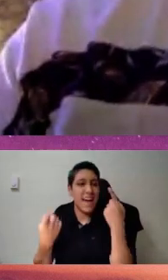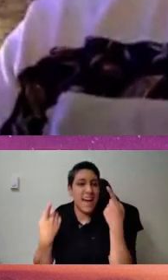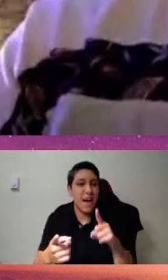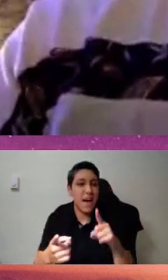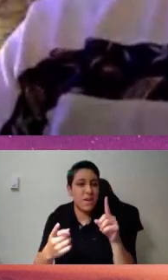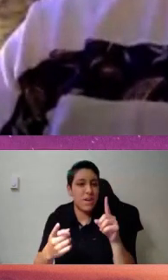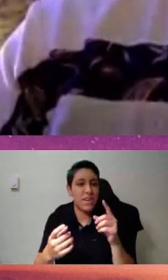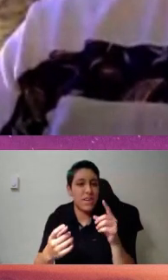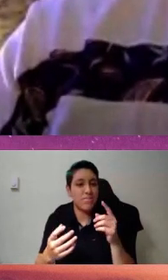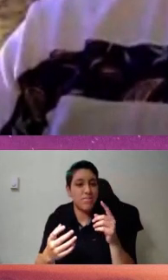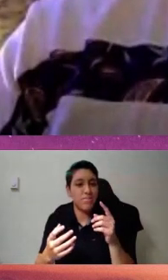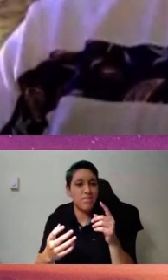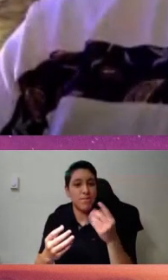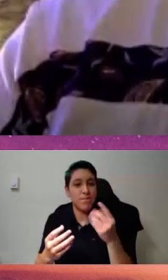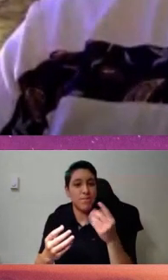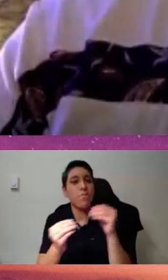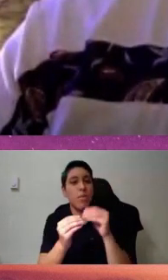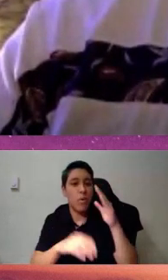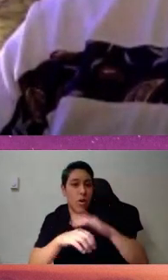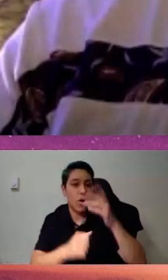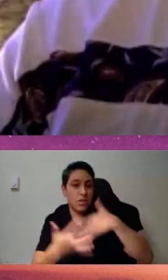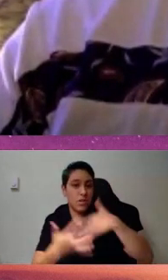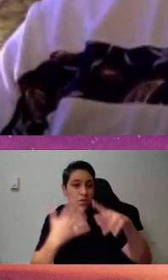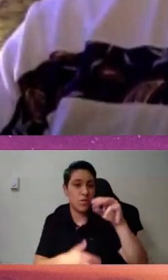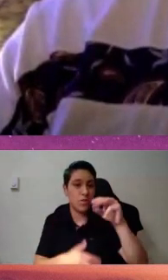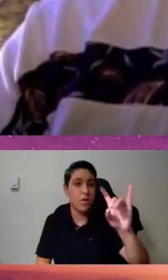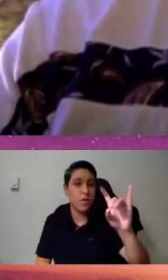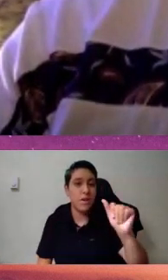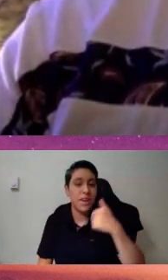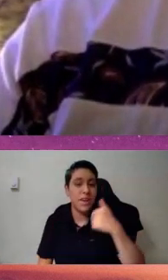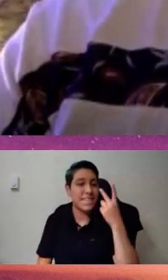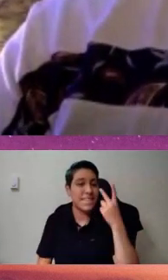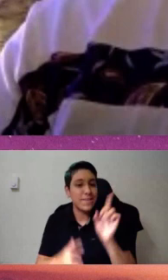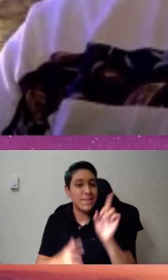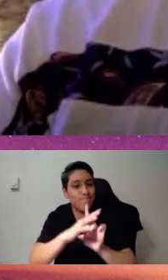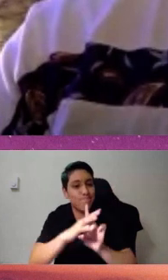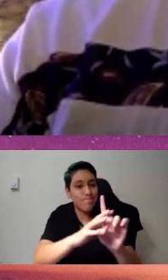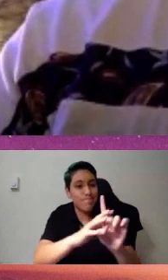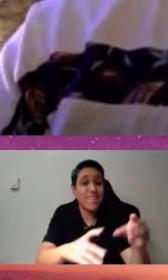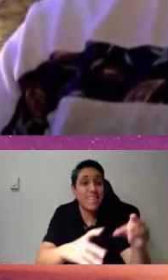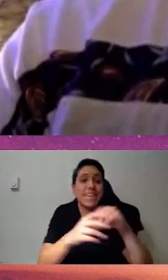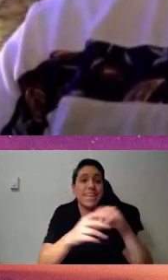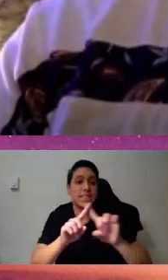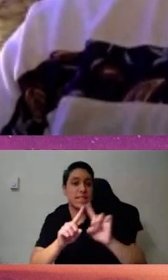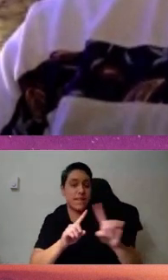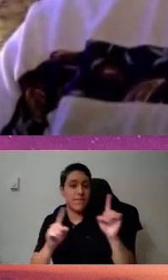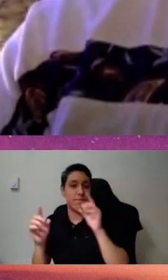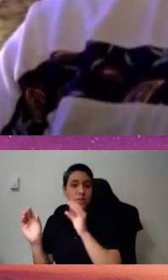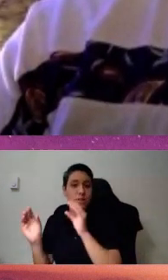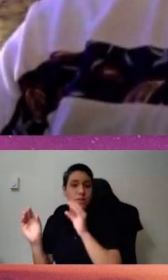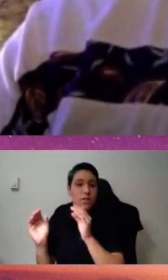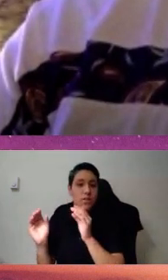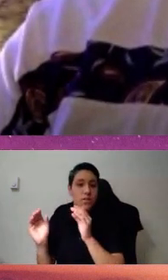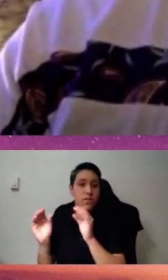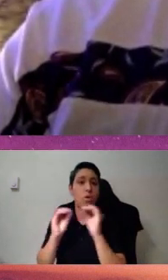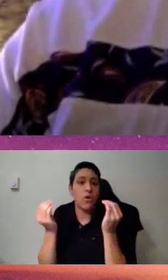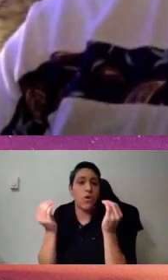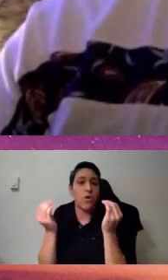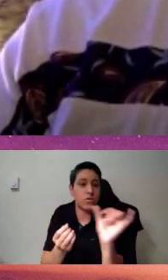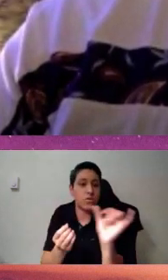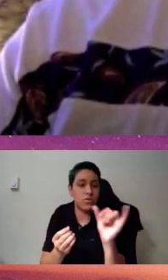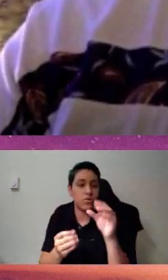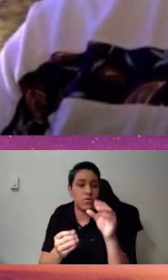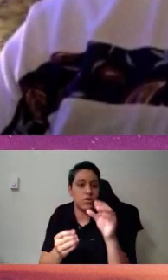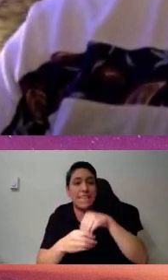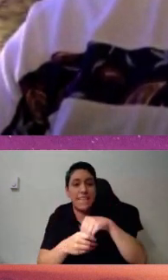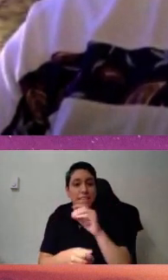media. I see popping up a lot in, respective organizations and different board meetings,